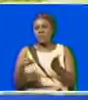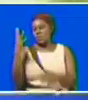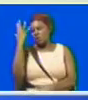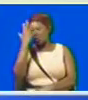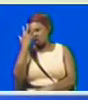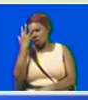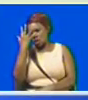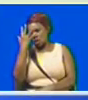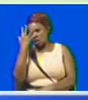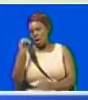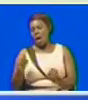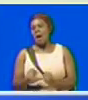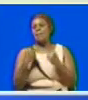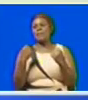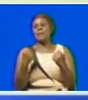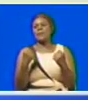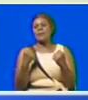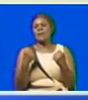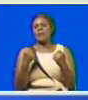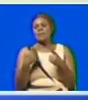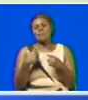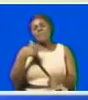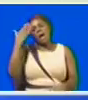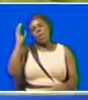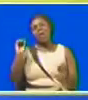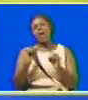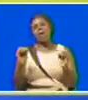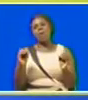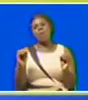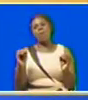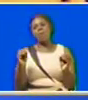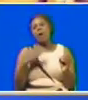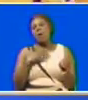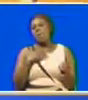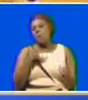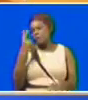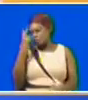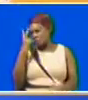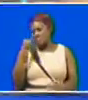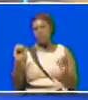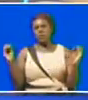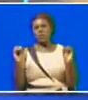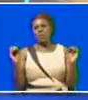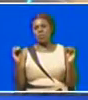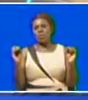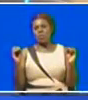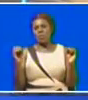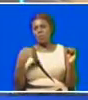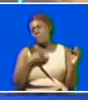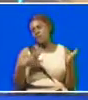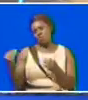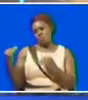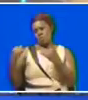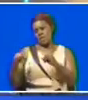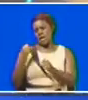that such things still happen, but I don't know, you know, I'm not the one to make such decisions, but it's okay. I will go